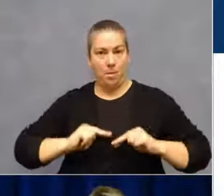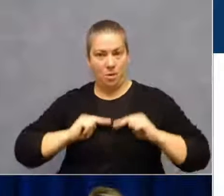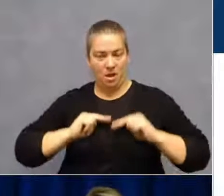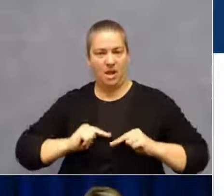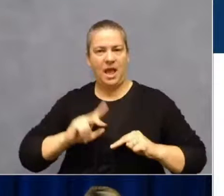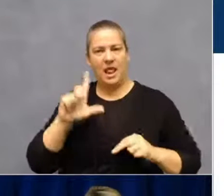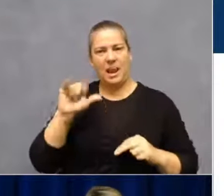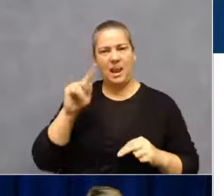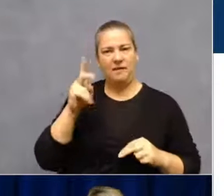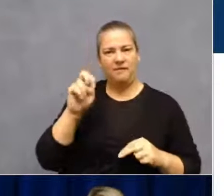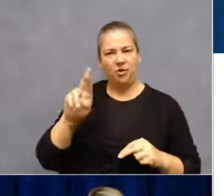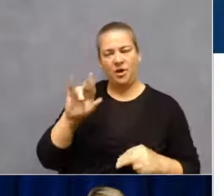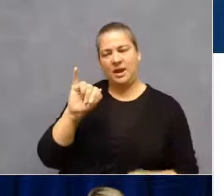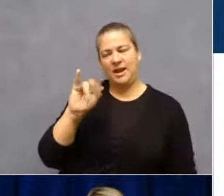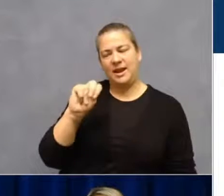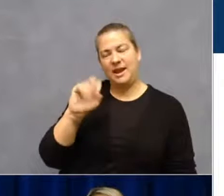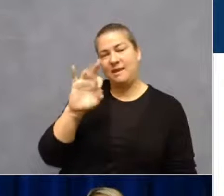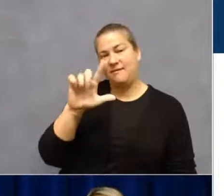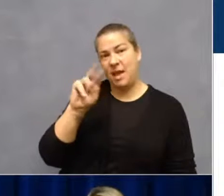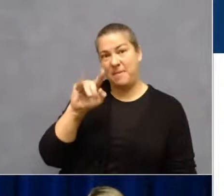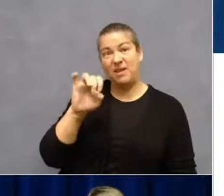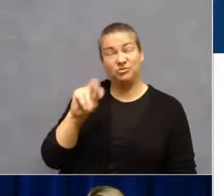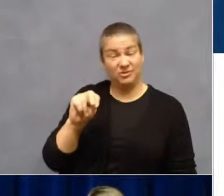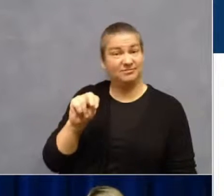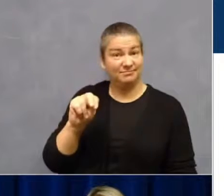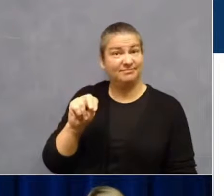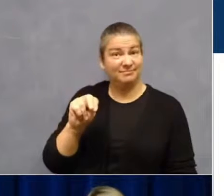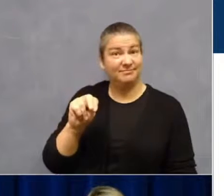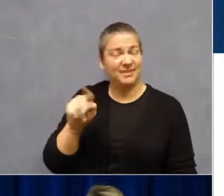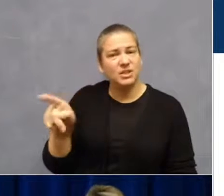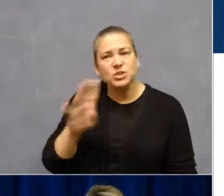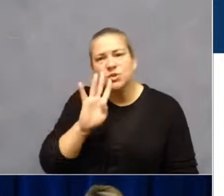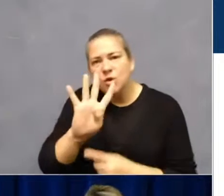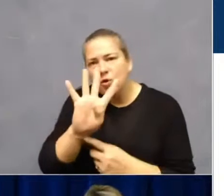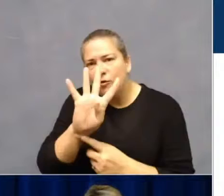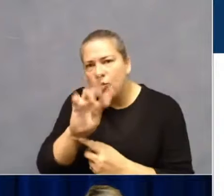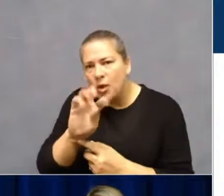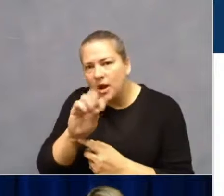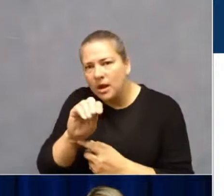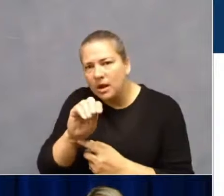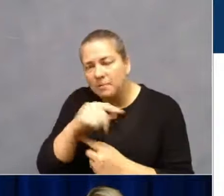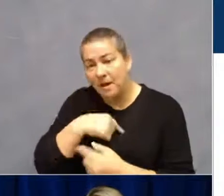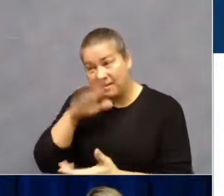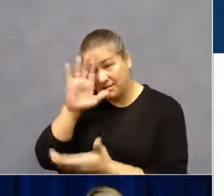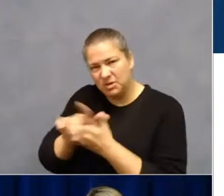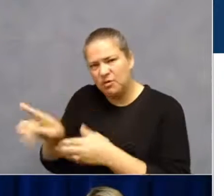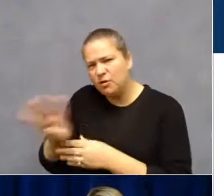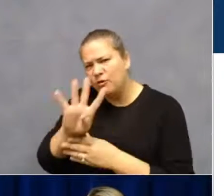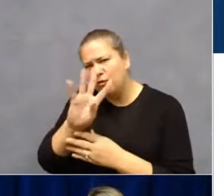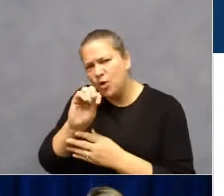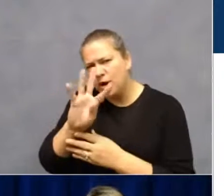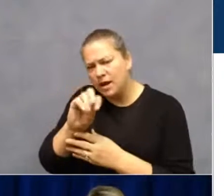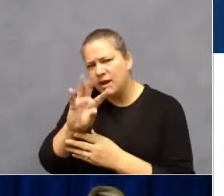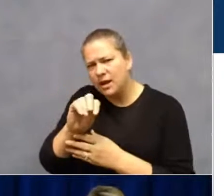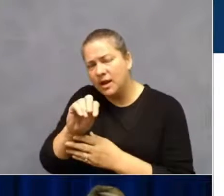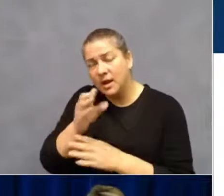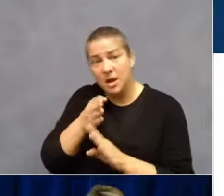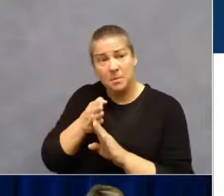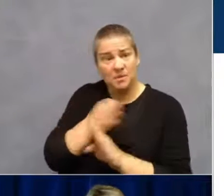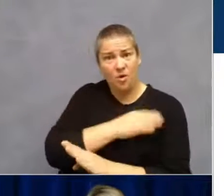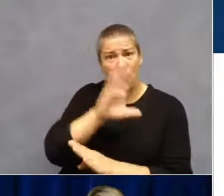inflammation. Again, Josh is 40 years old. Prior to COVID-19, he was extremely